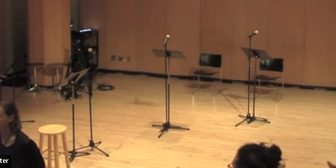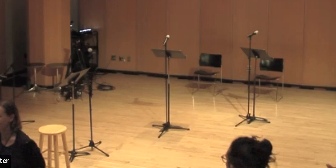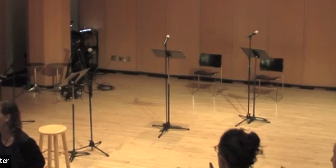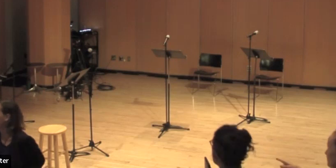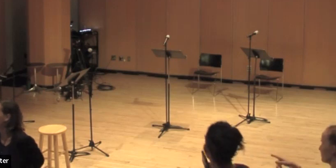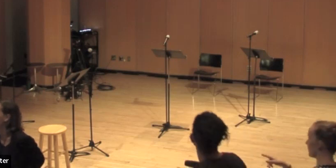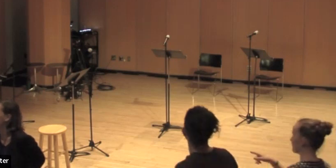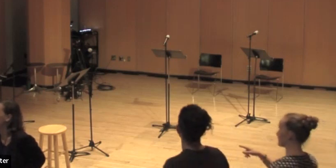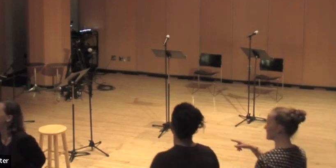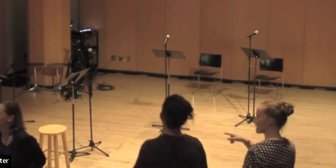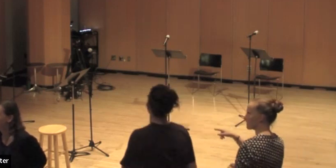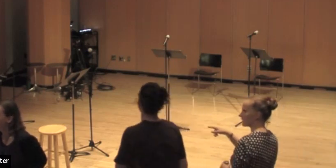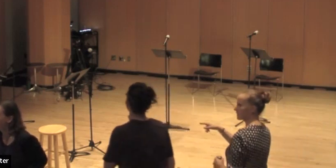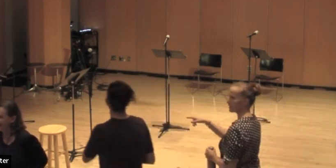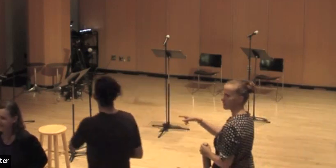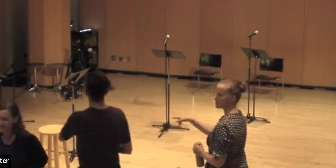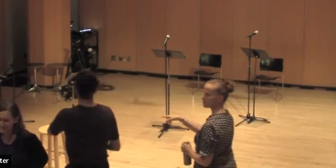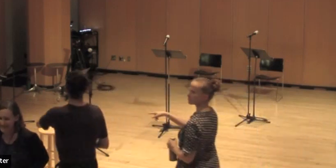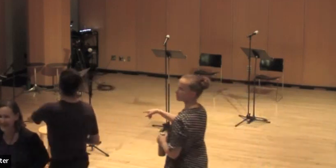dep